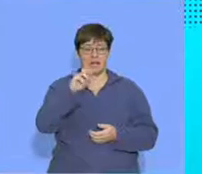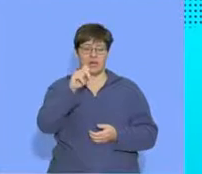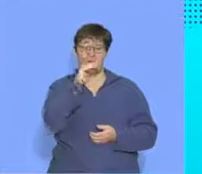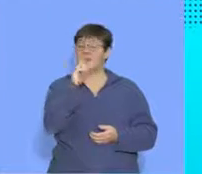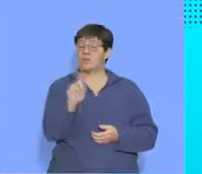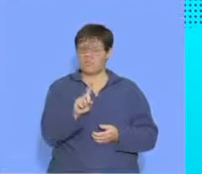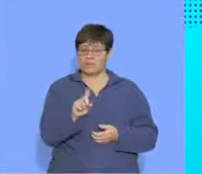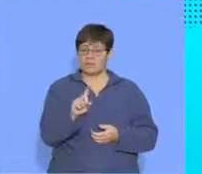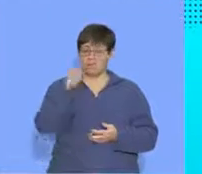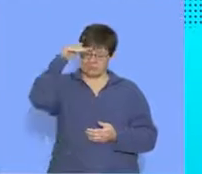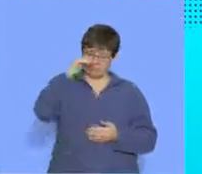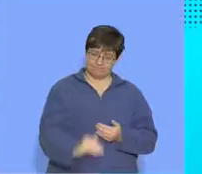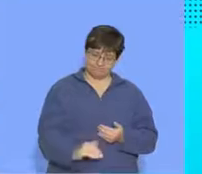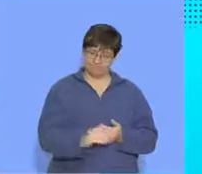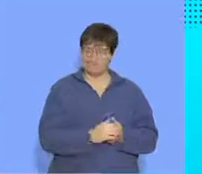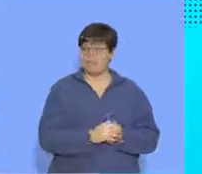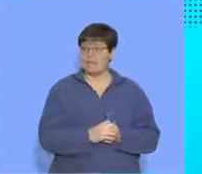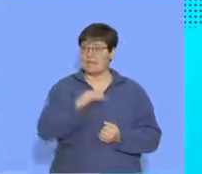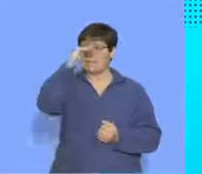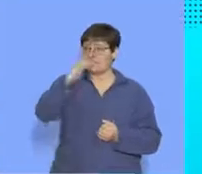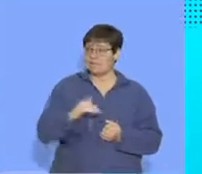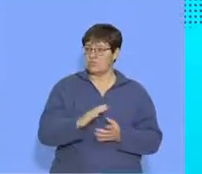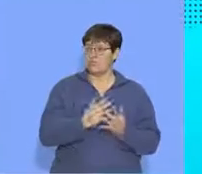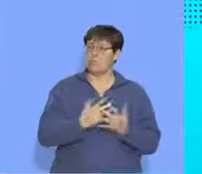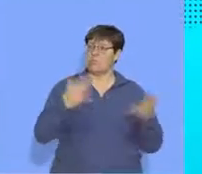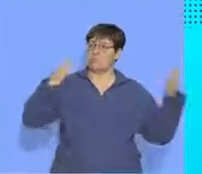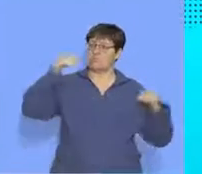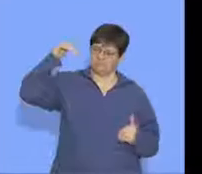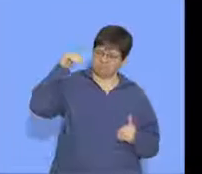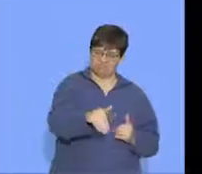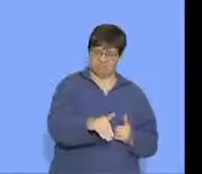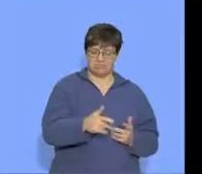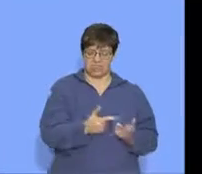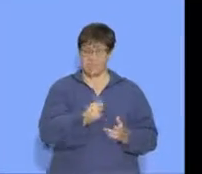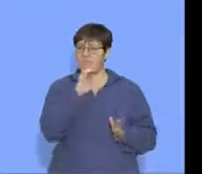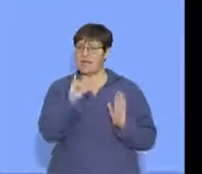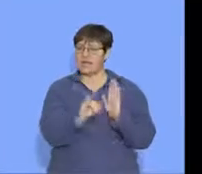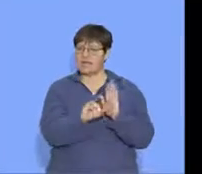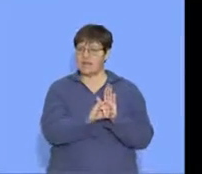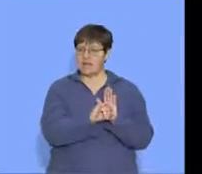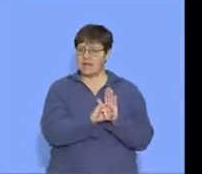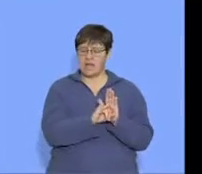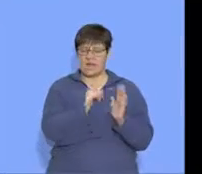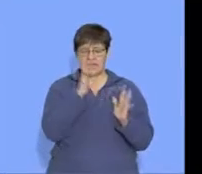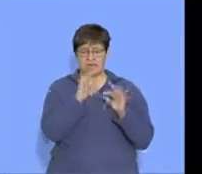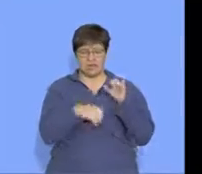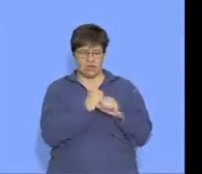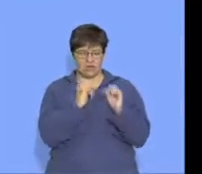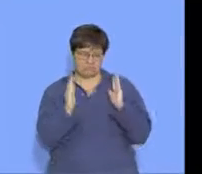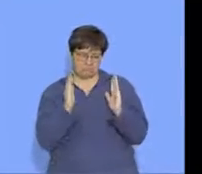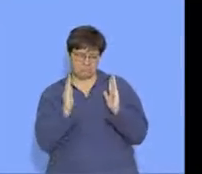would be a decrease. So when was the decrease the most? And that we need to identify in a 10-year period. So